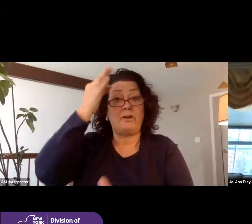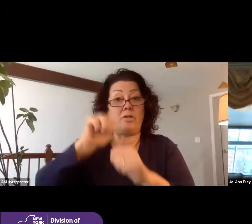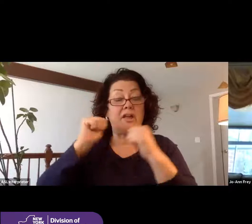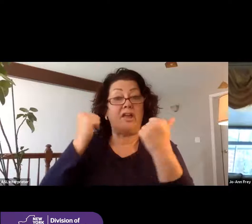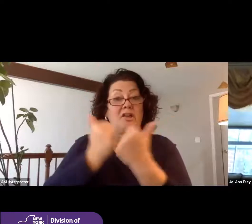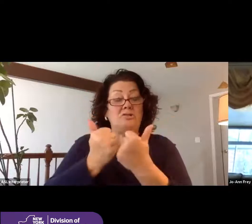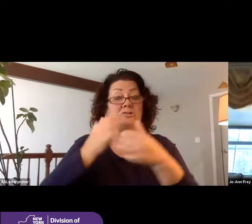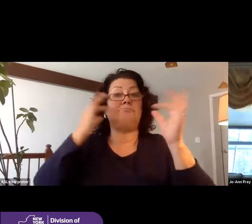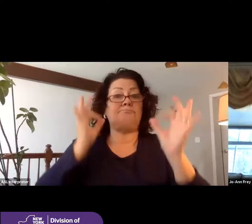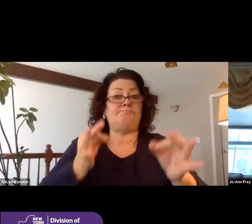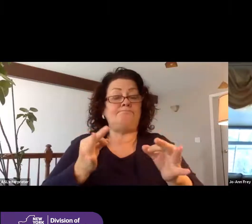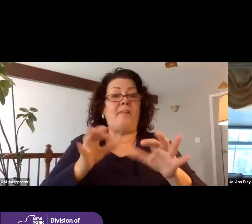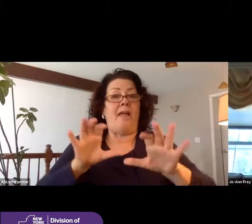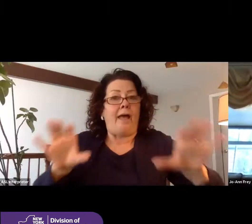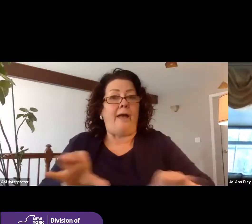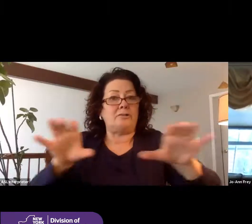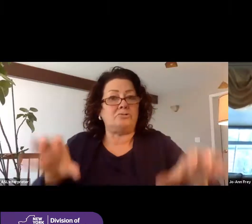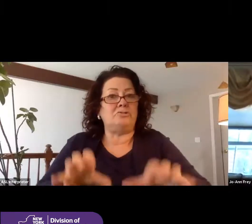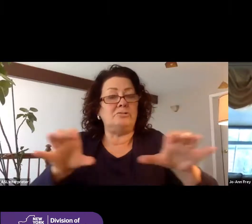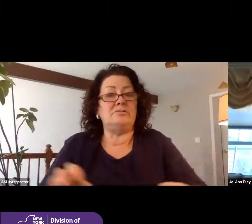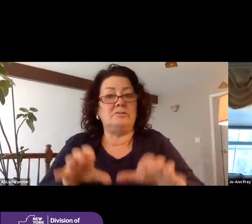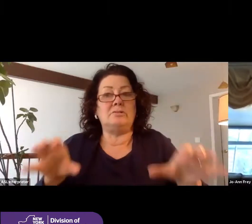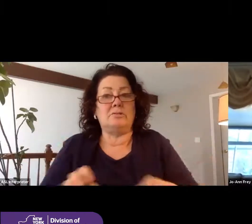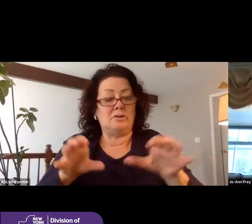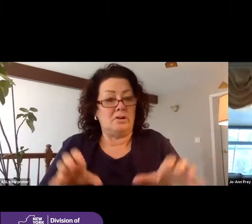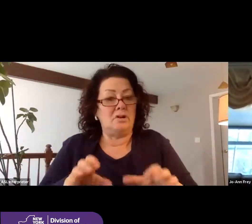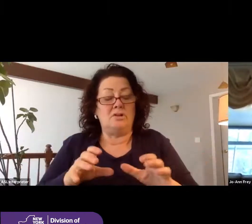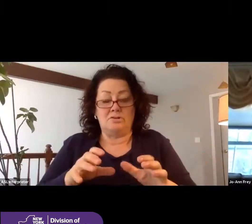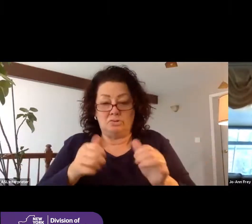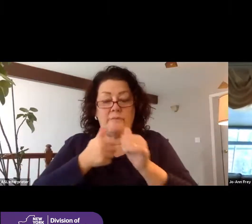to further the purposes of this particular federal order.